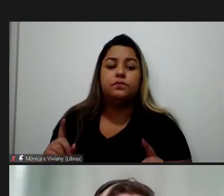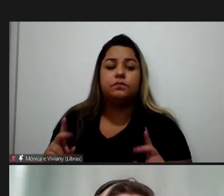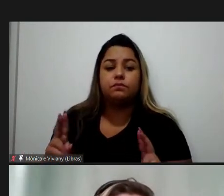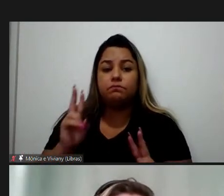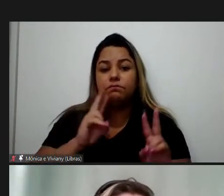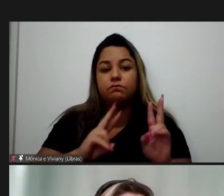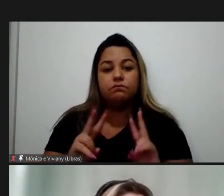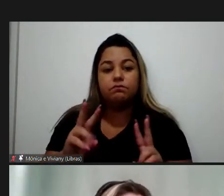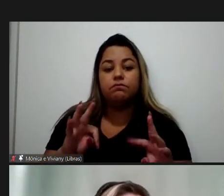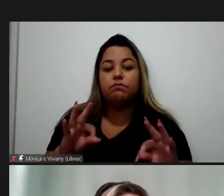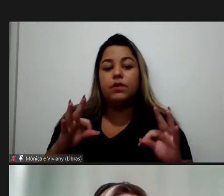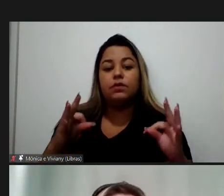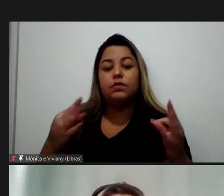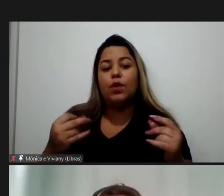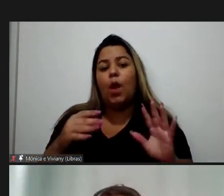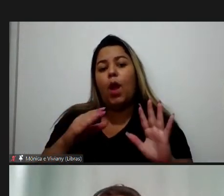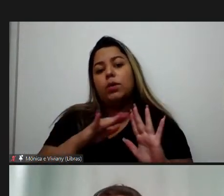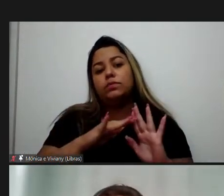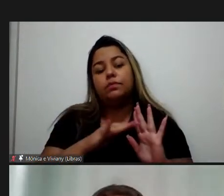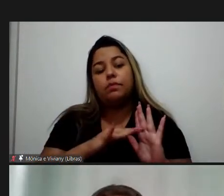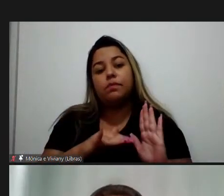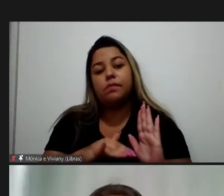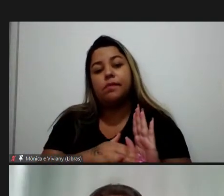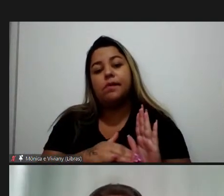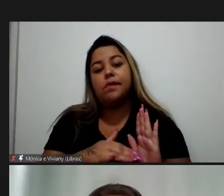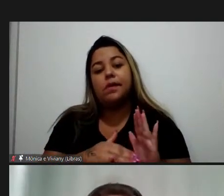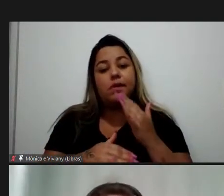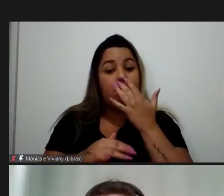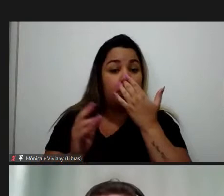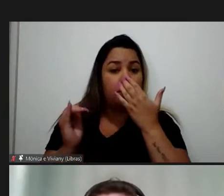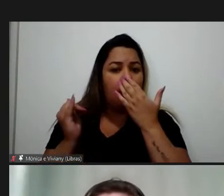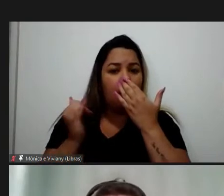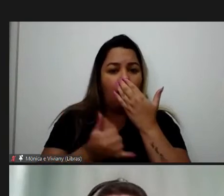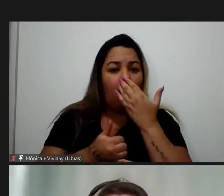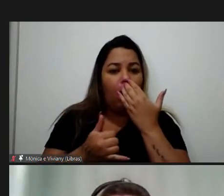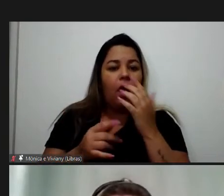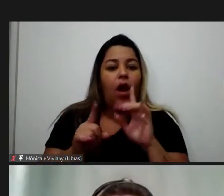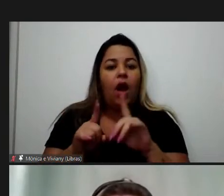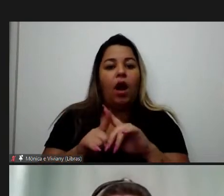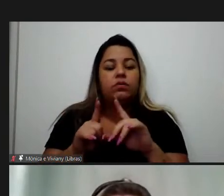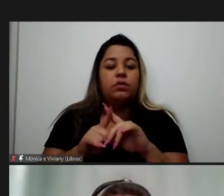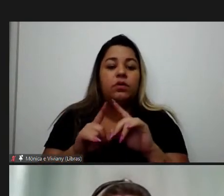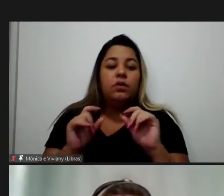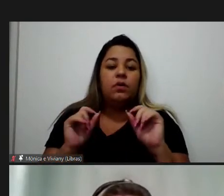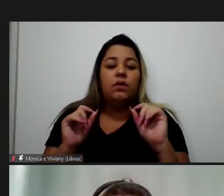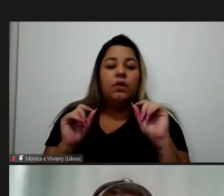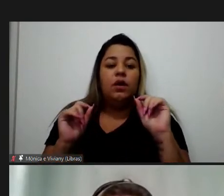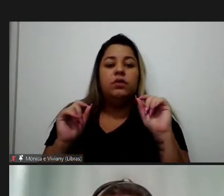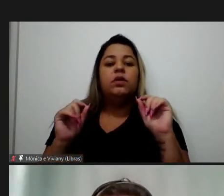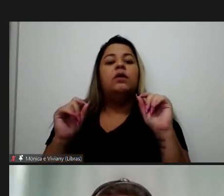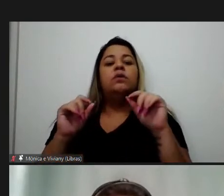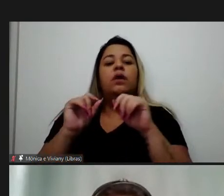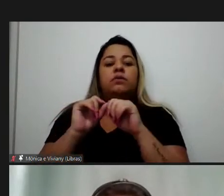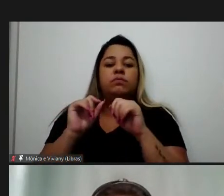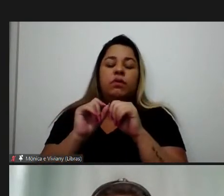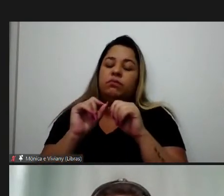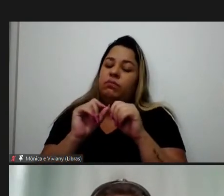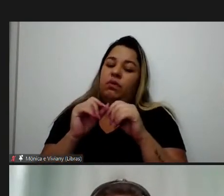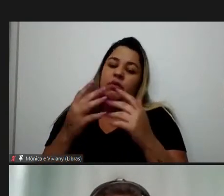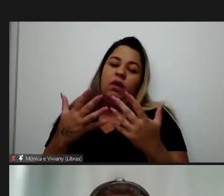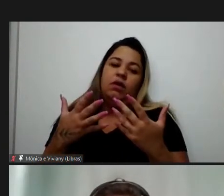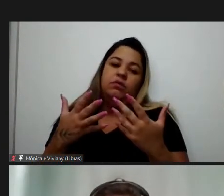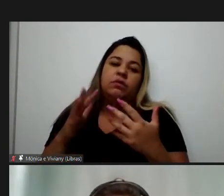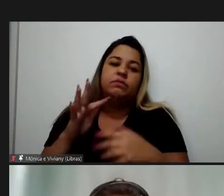saying is that what is done is not enough, and I would agree with you, because unfortunately, despite these policies,